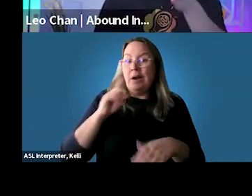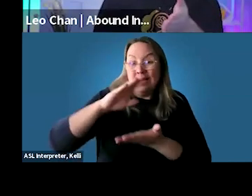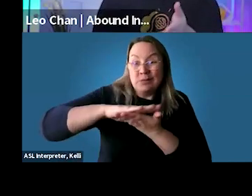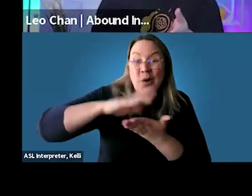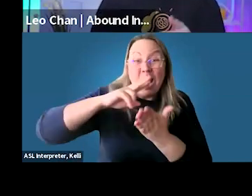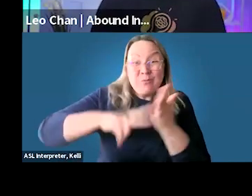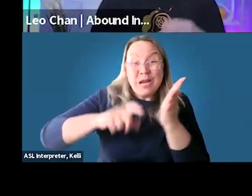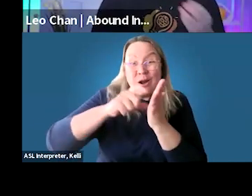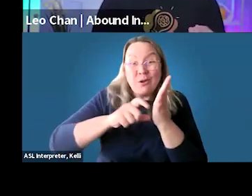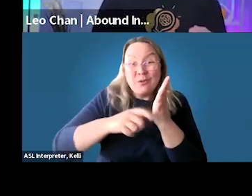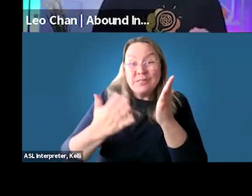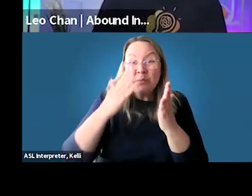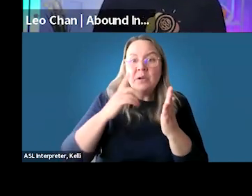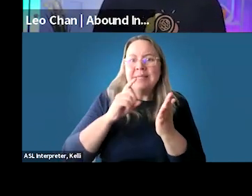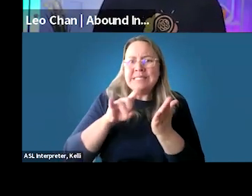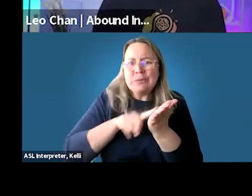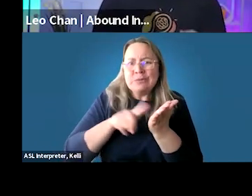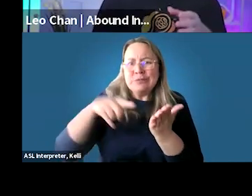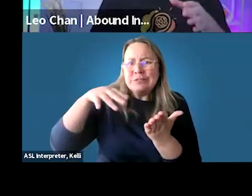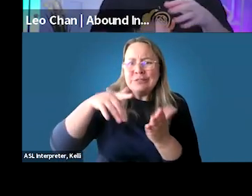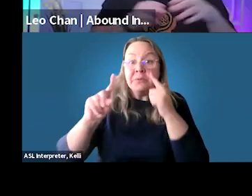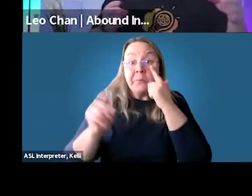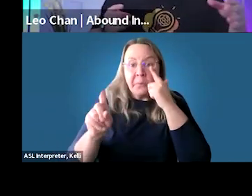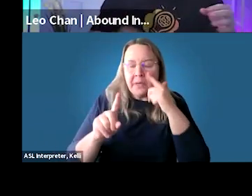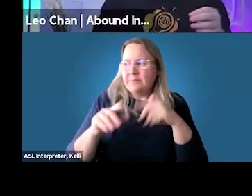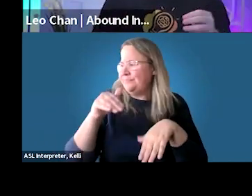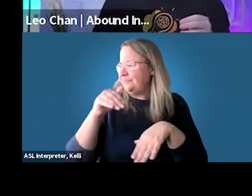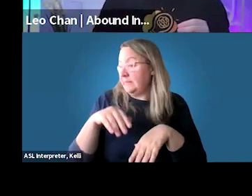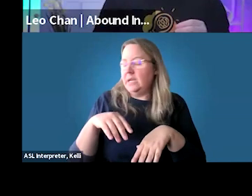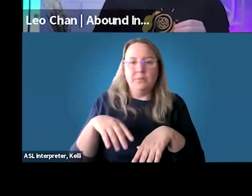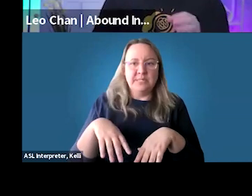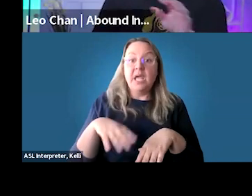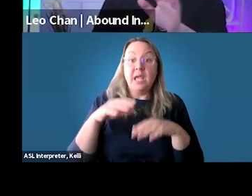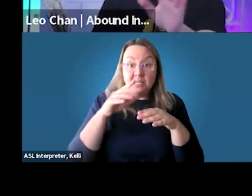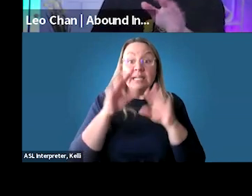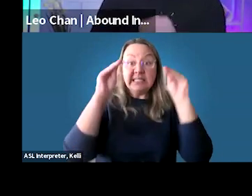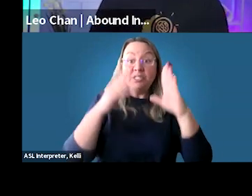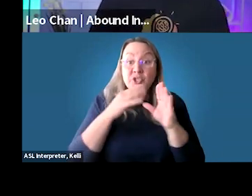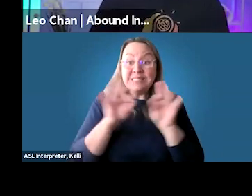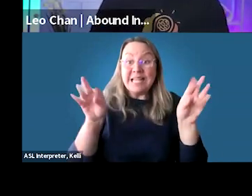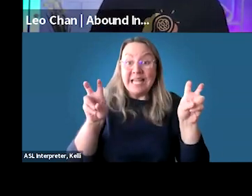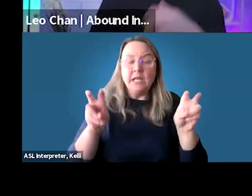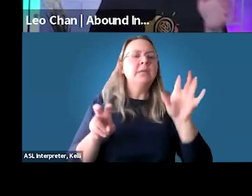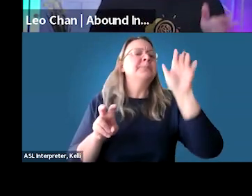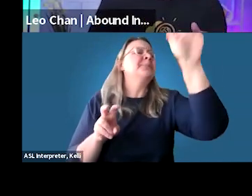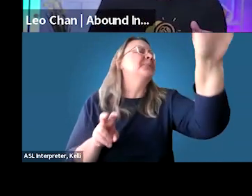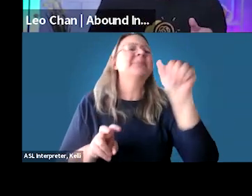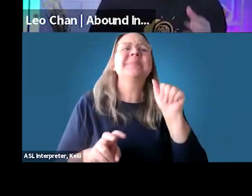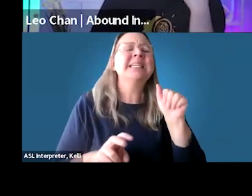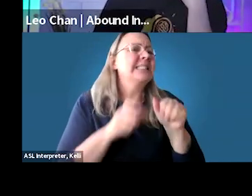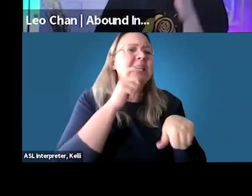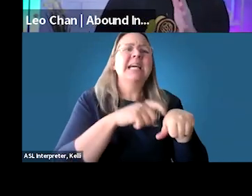an article this morning where they did a research study, and it was actually quoted that a teacher said, "Oh, it's not time for questions right now. We need to